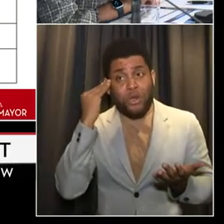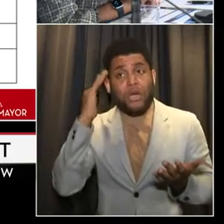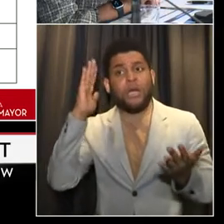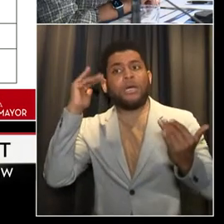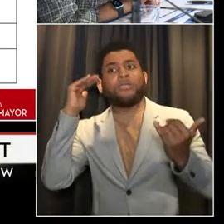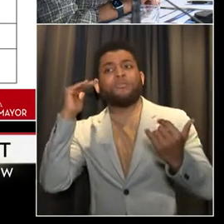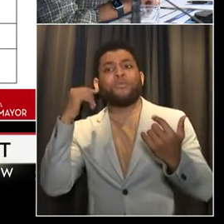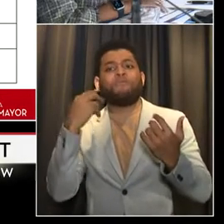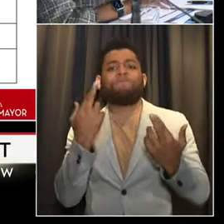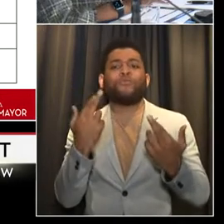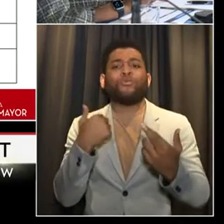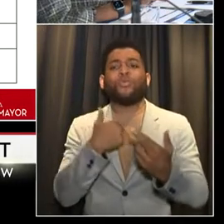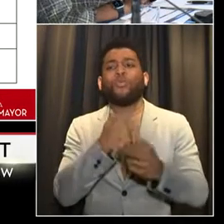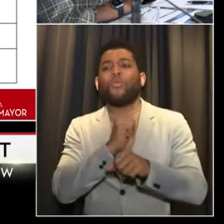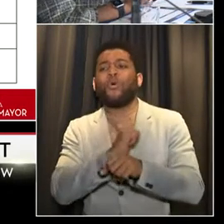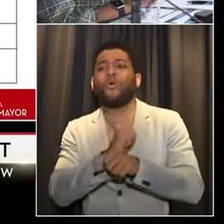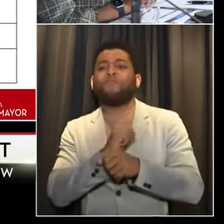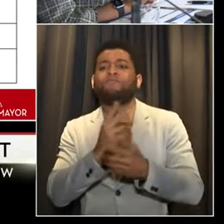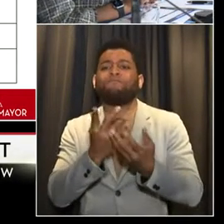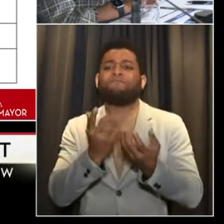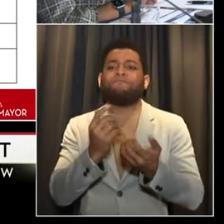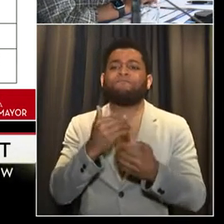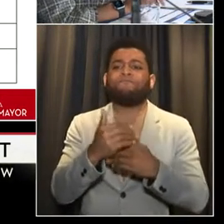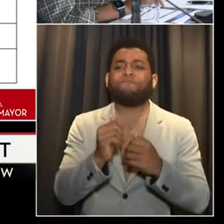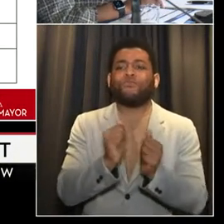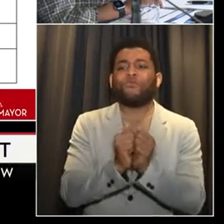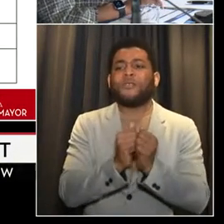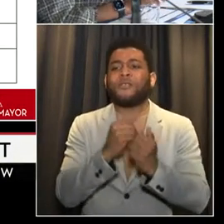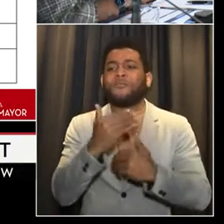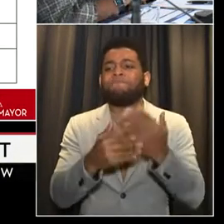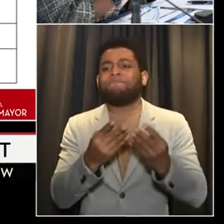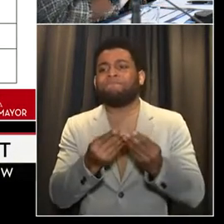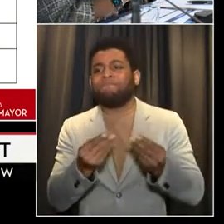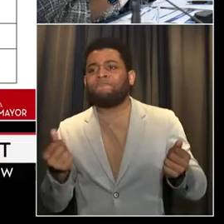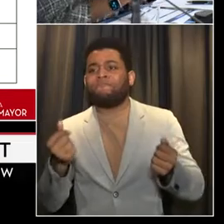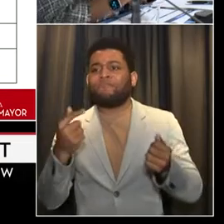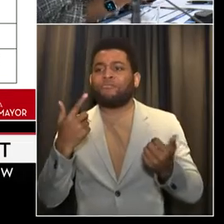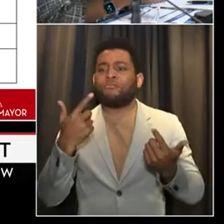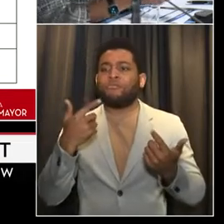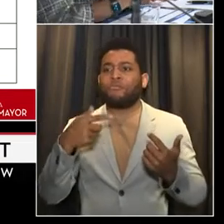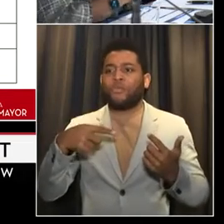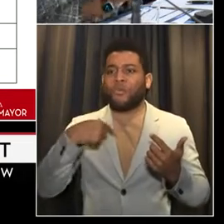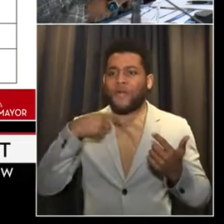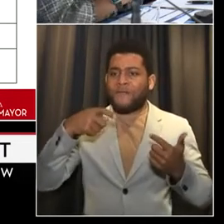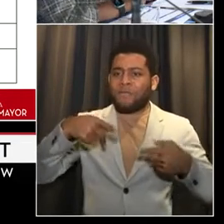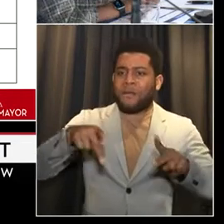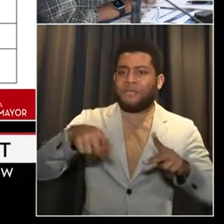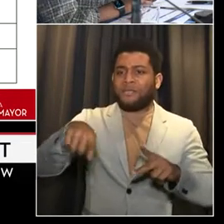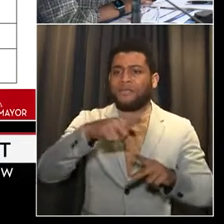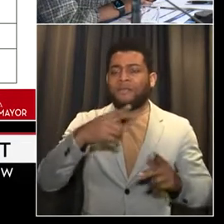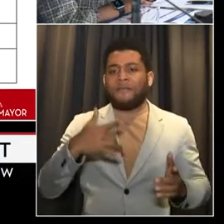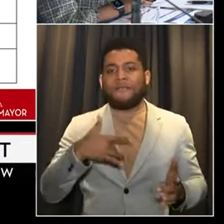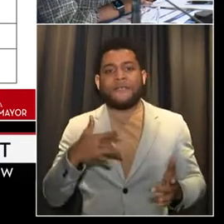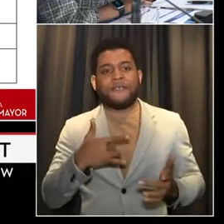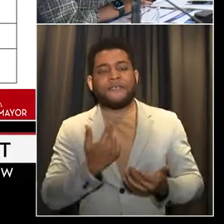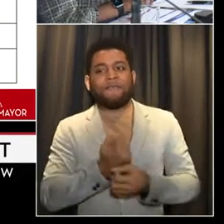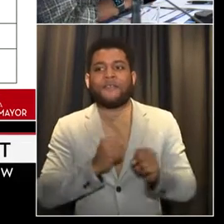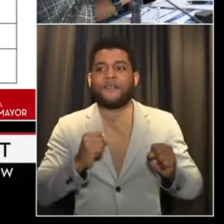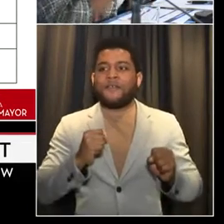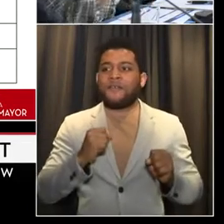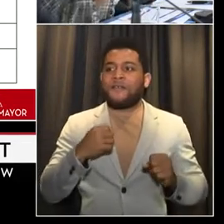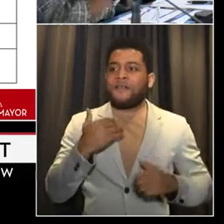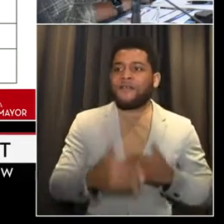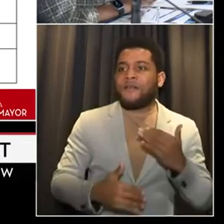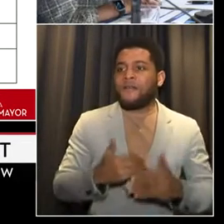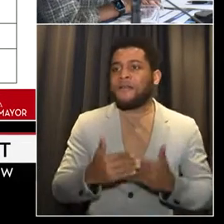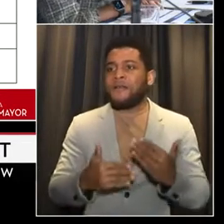find solutions that will allow them to both be safe and also people want to feel safe, right? And we want that